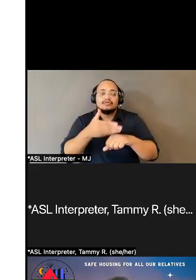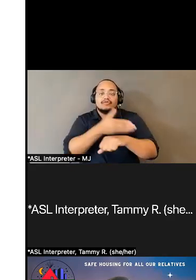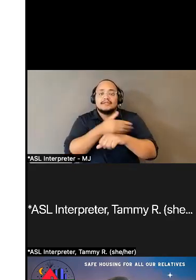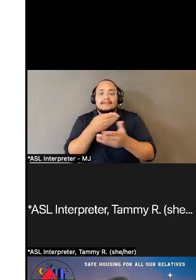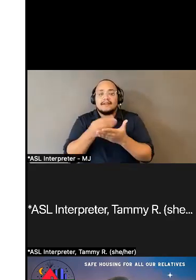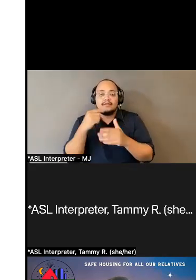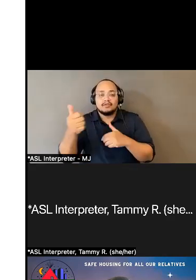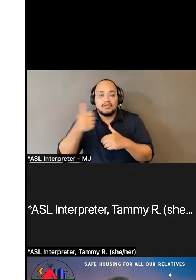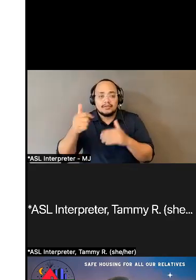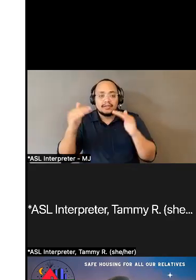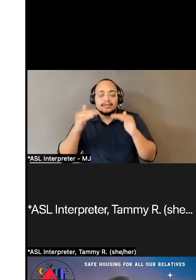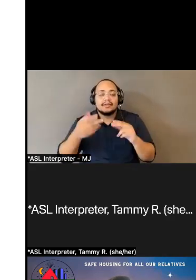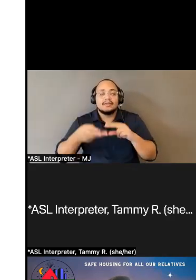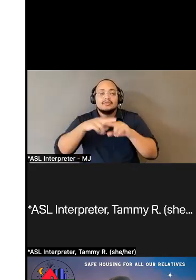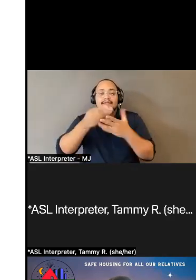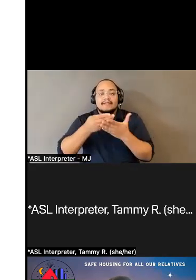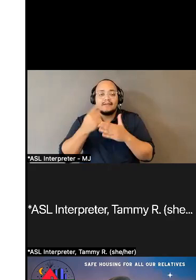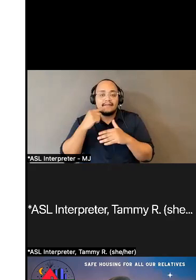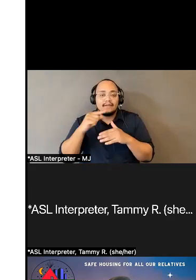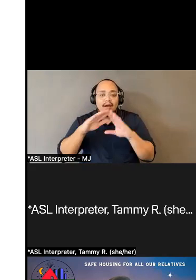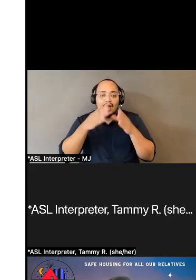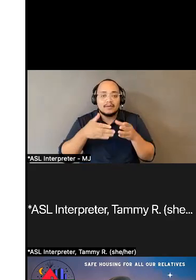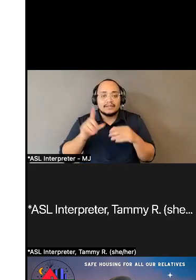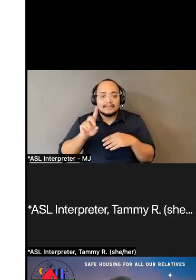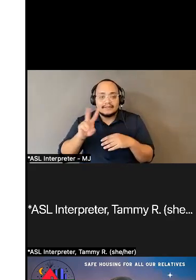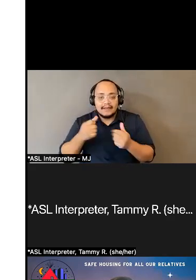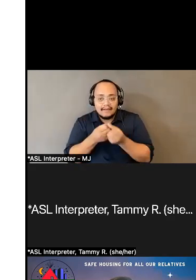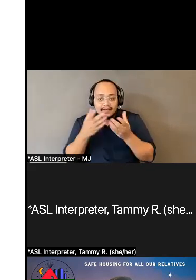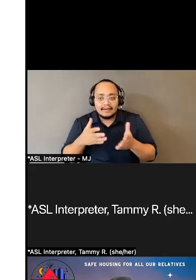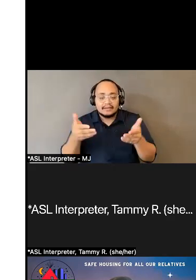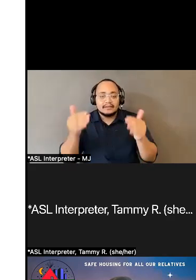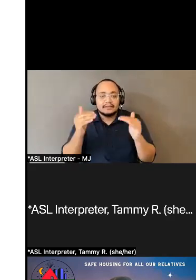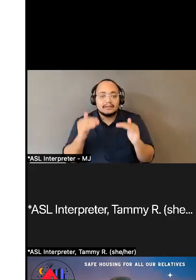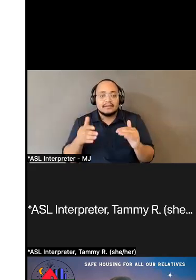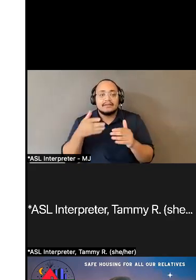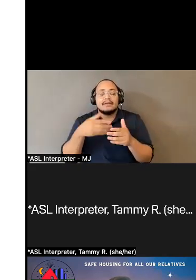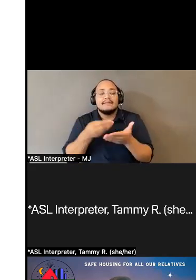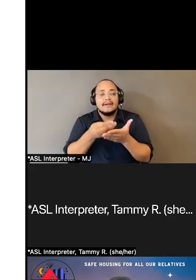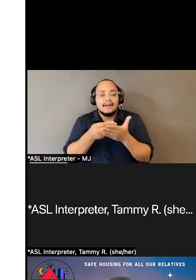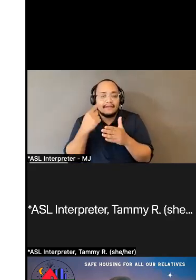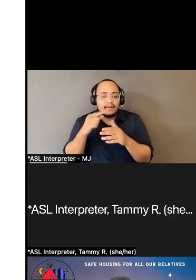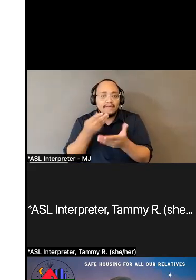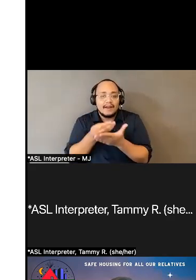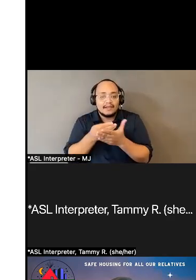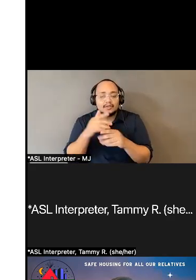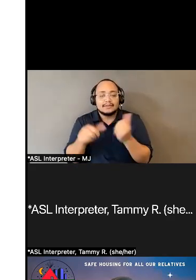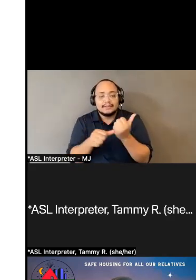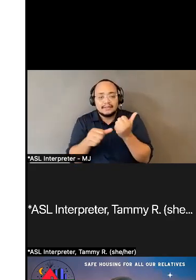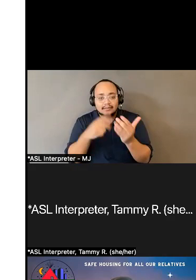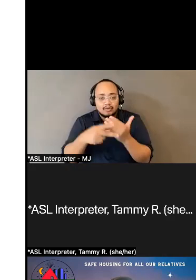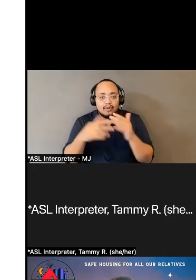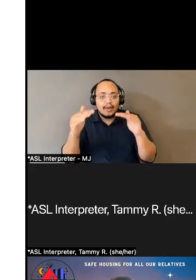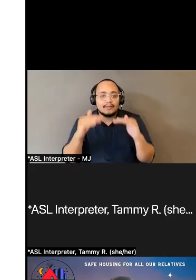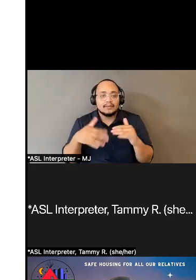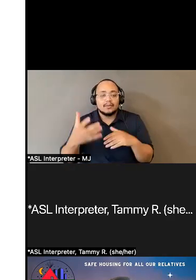and DV advocates, for housing navigators, funding for financial assistance programs, removal